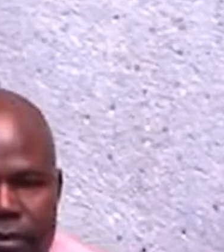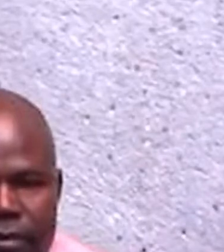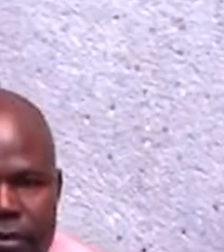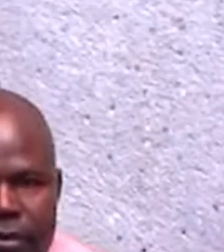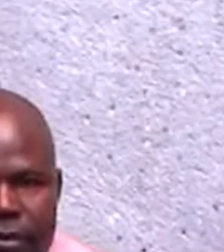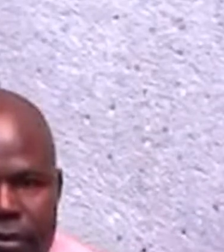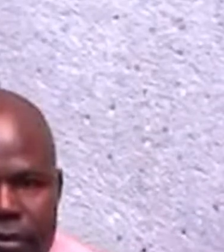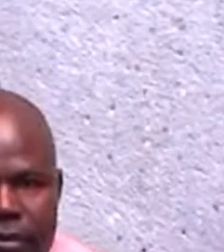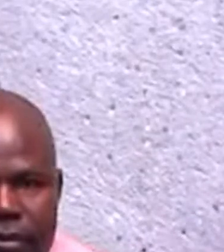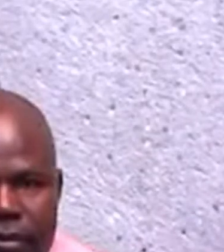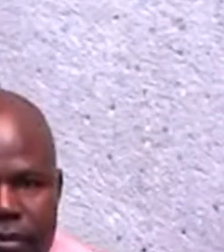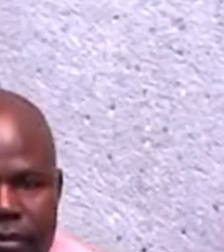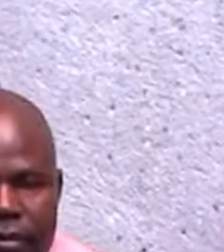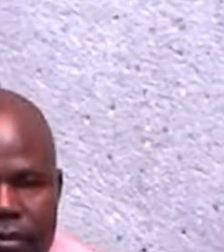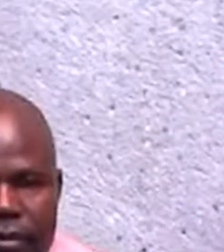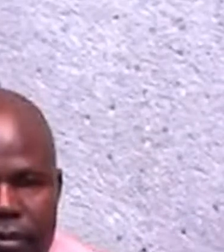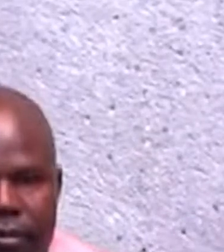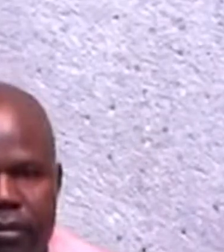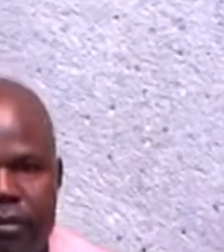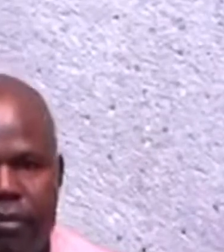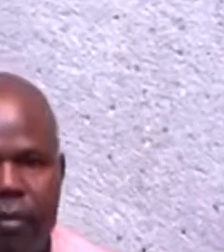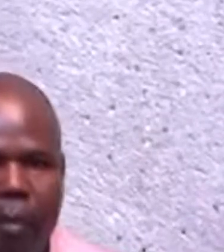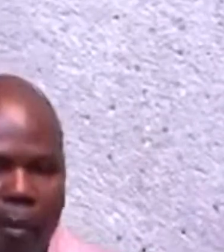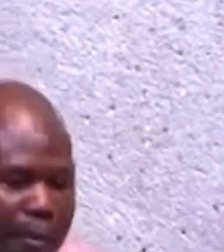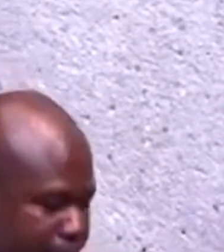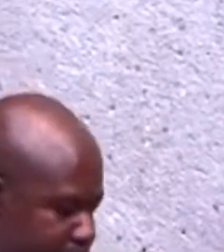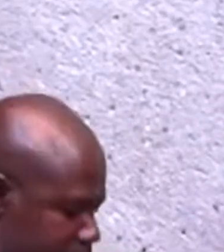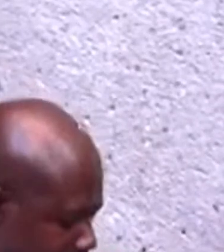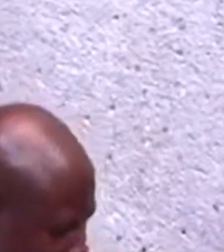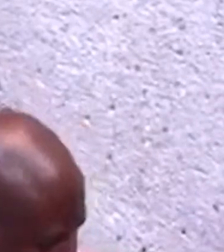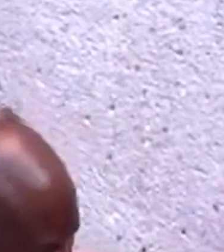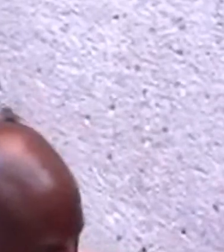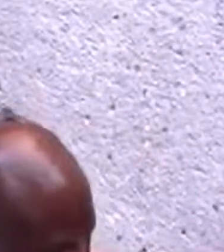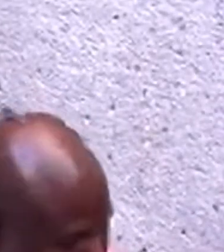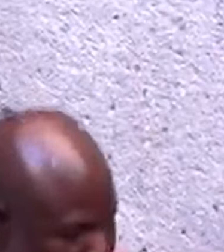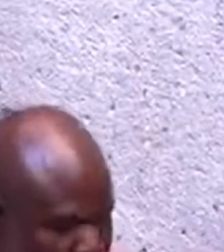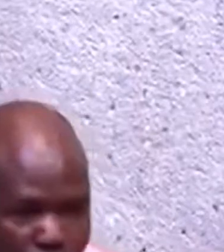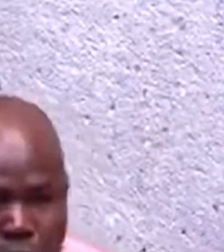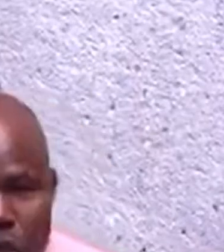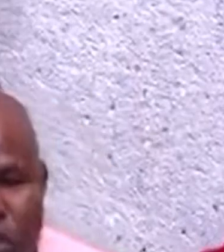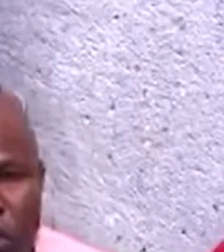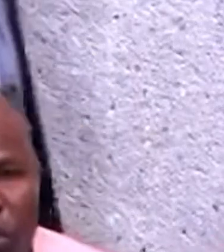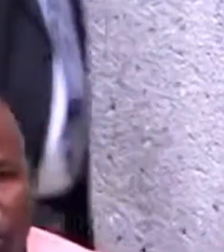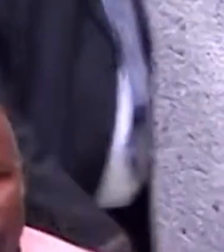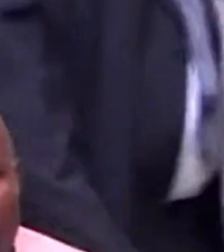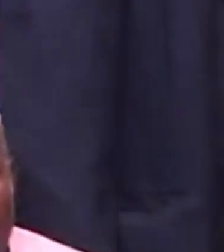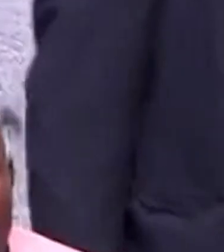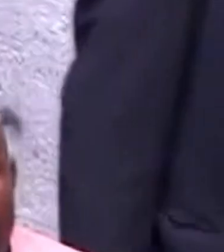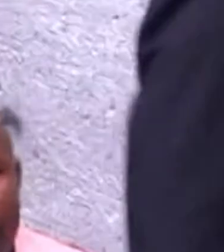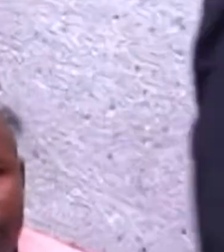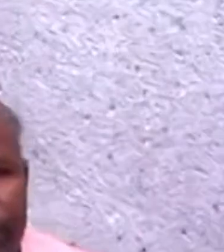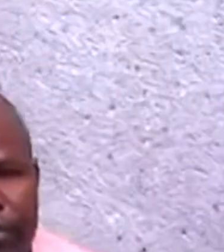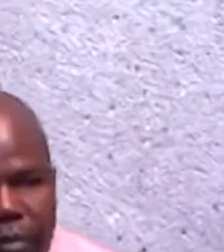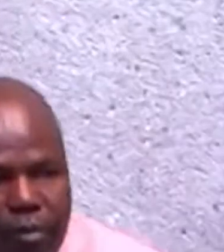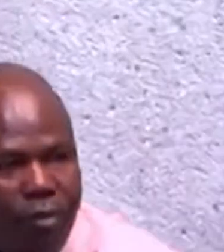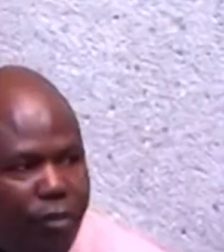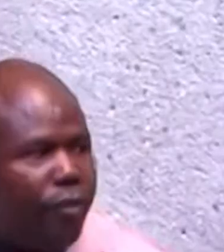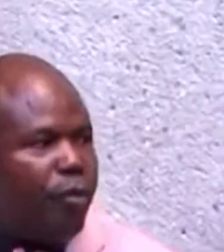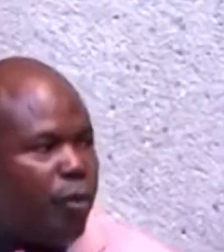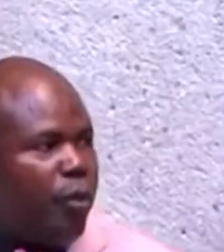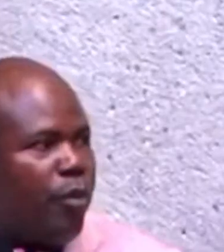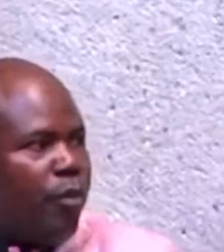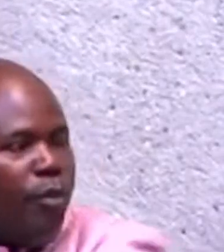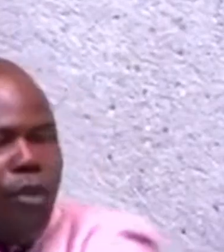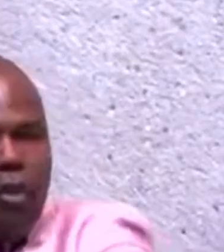Mr. Speaker, it goes without saying that the new Dawn government administration is a great respecter of human rights, as